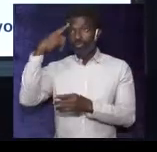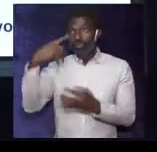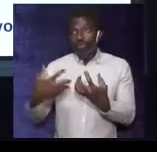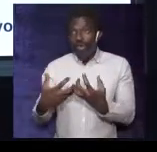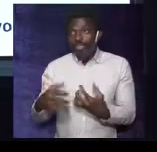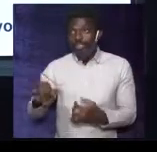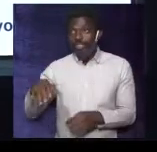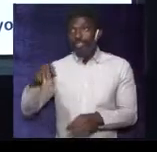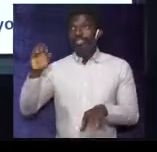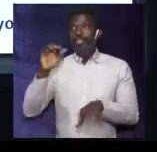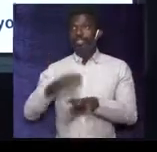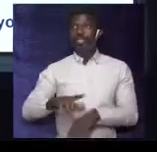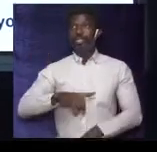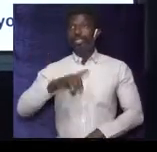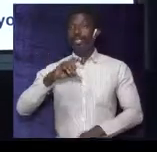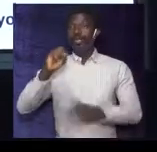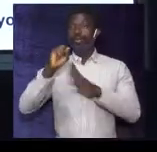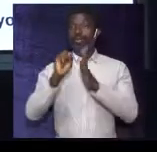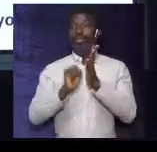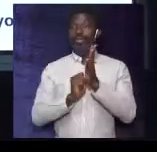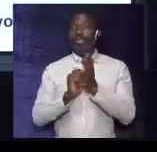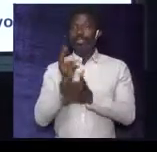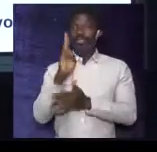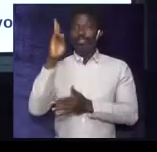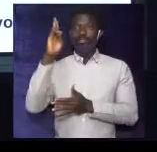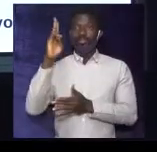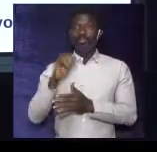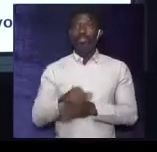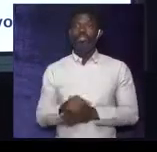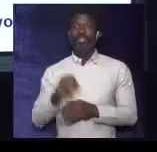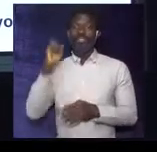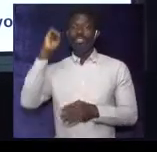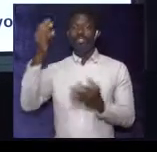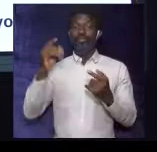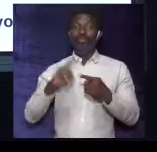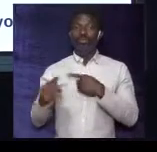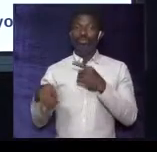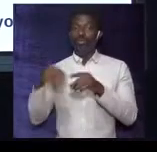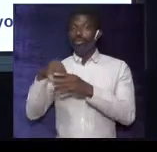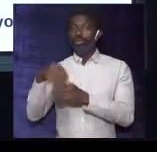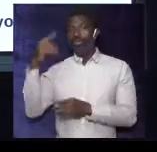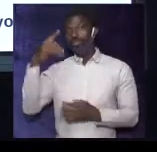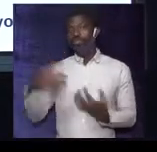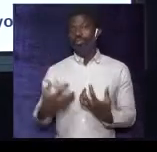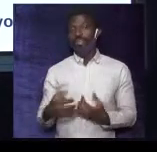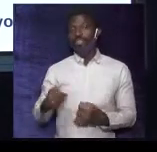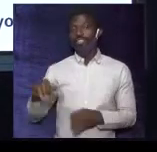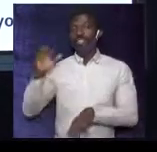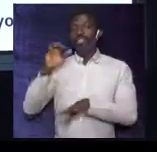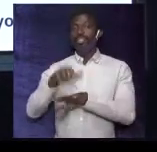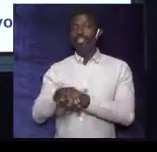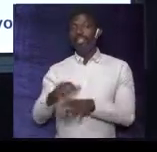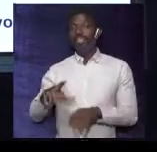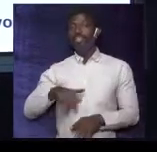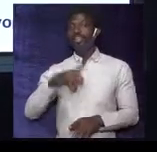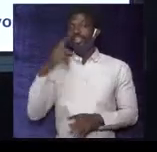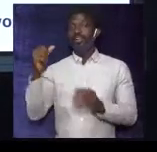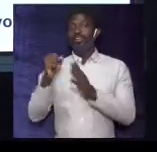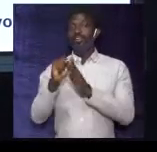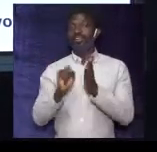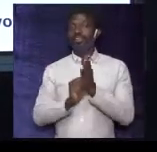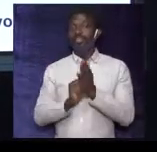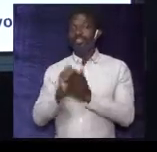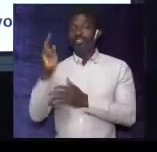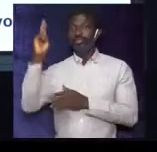in for engineering at Lagos State University. He wants to go in for engineering